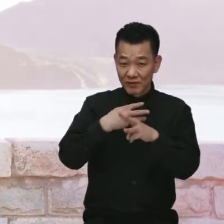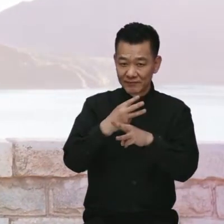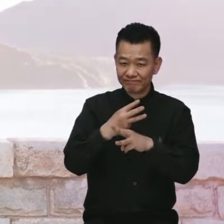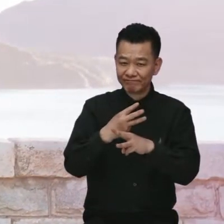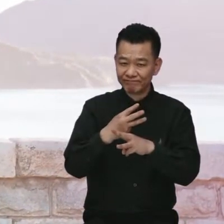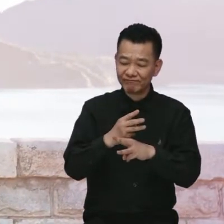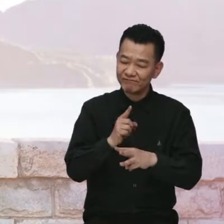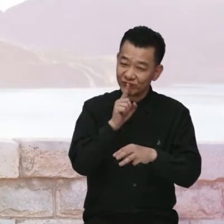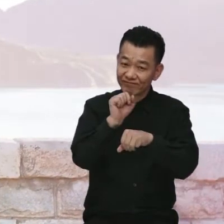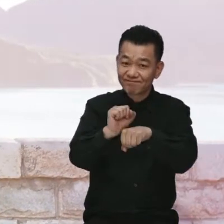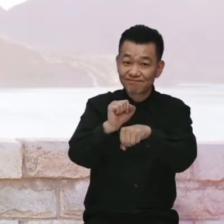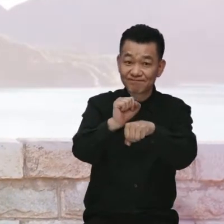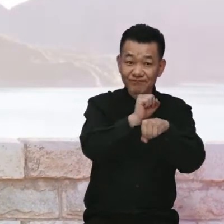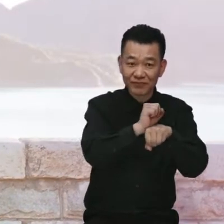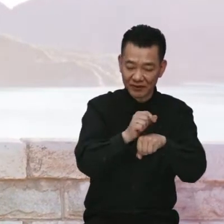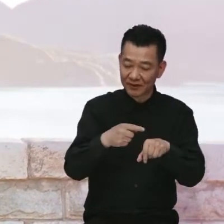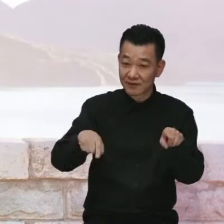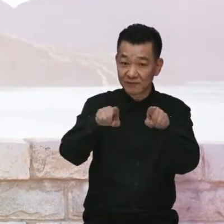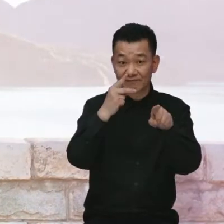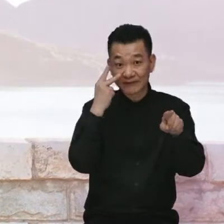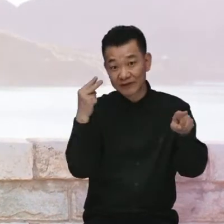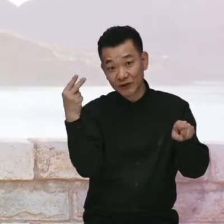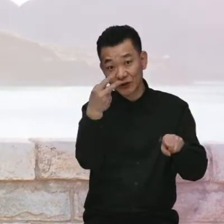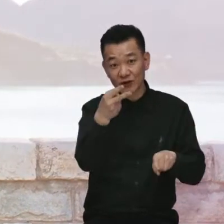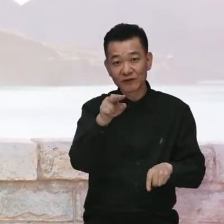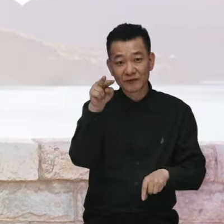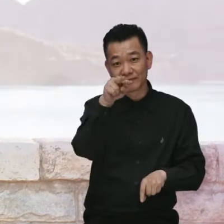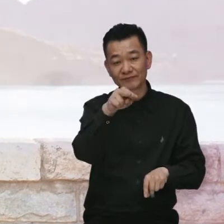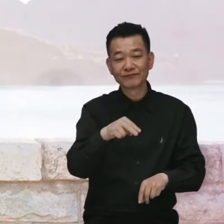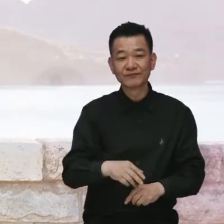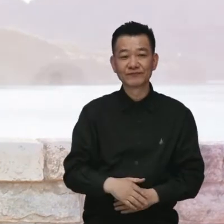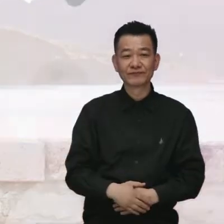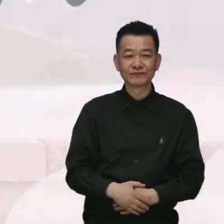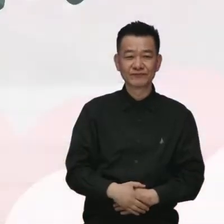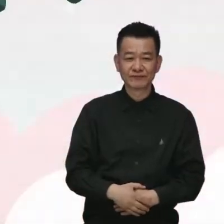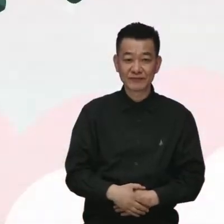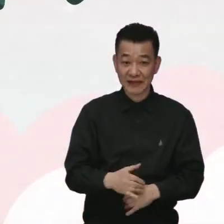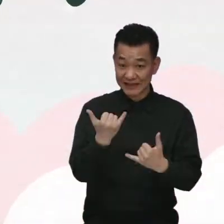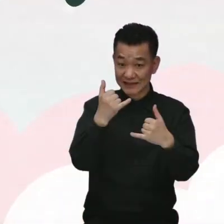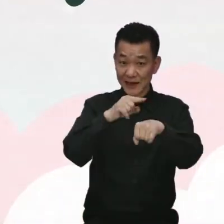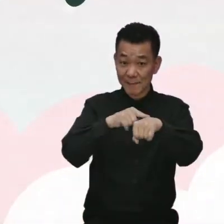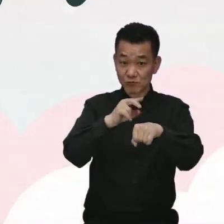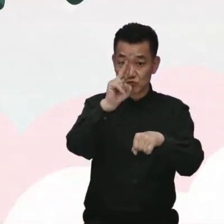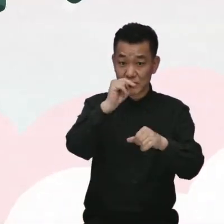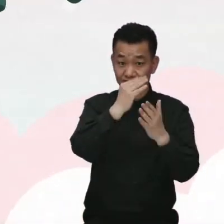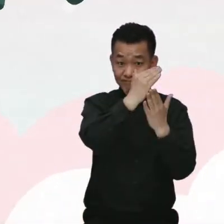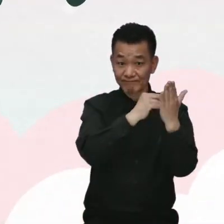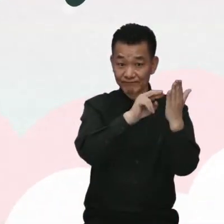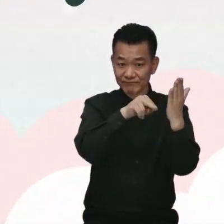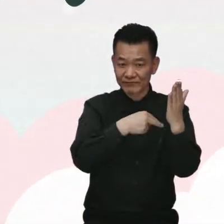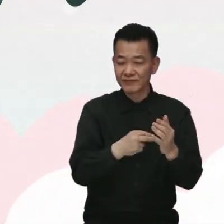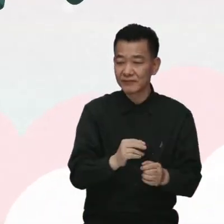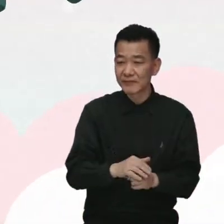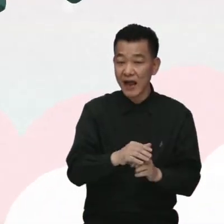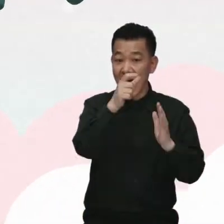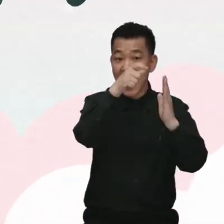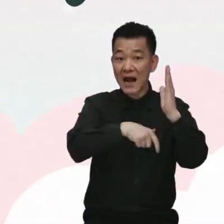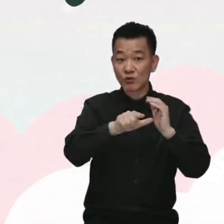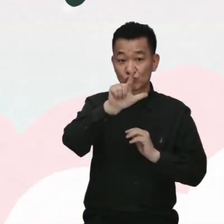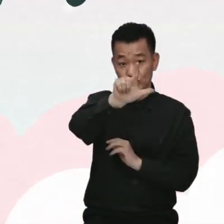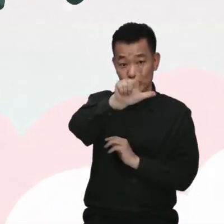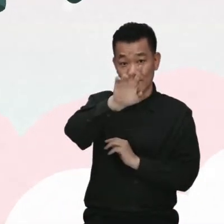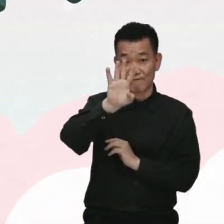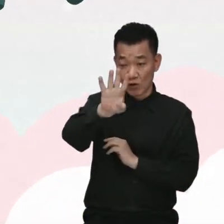what efforts there are to create a world where everyone can be happy. In this lecture, we will learn about